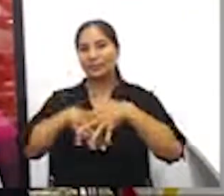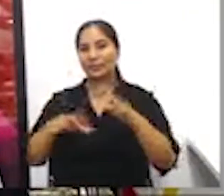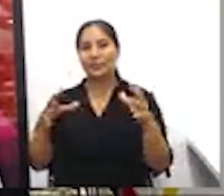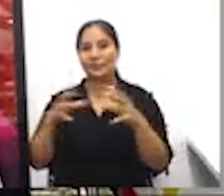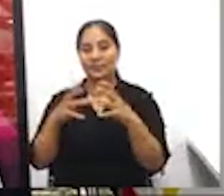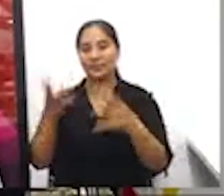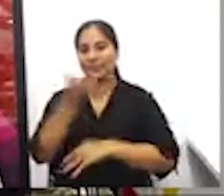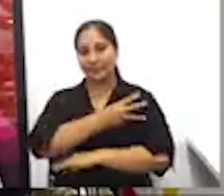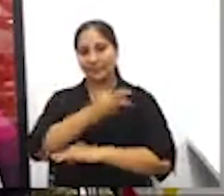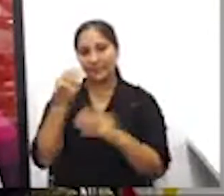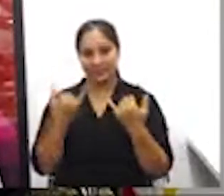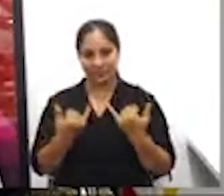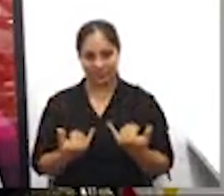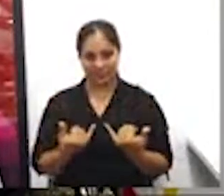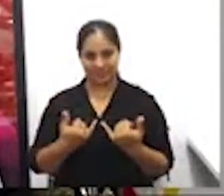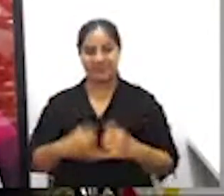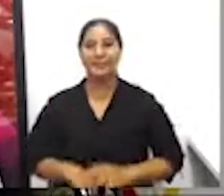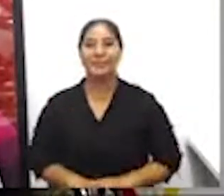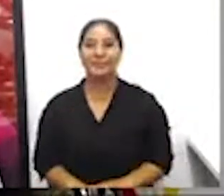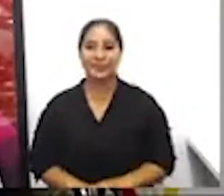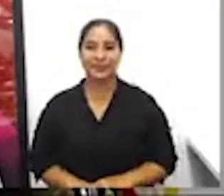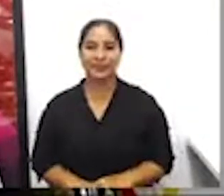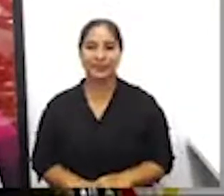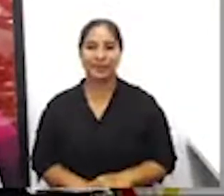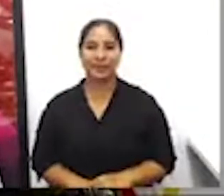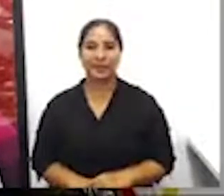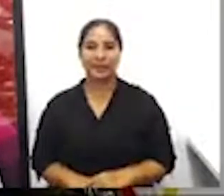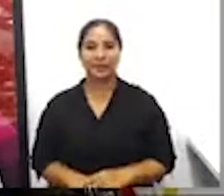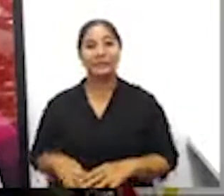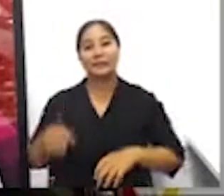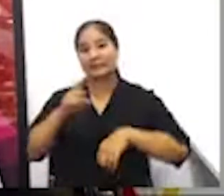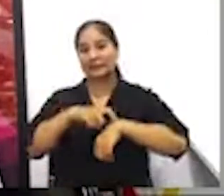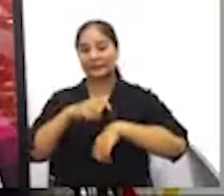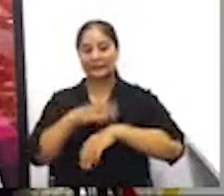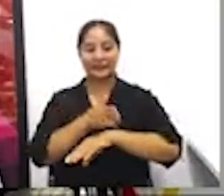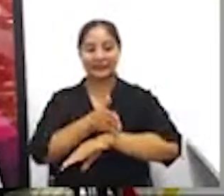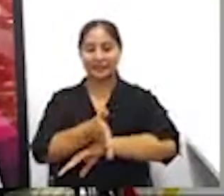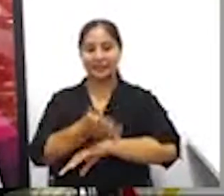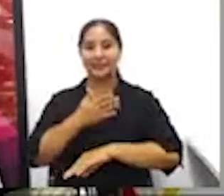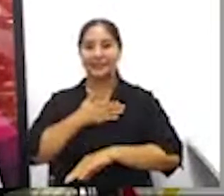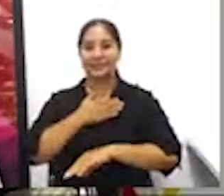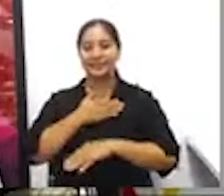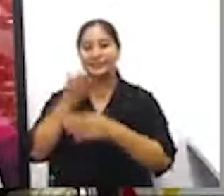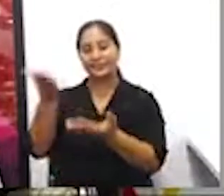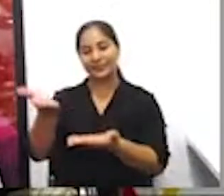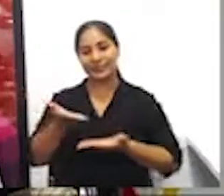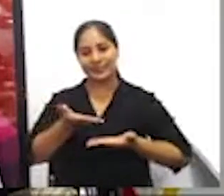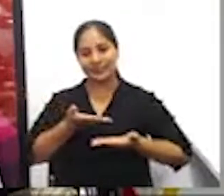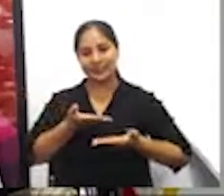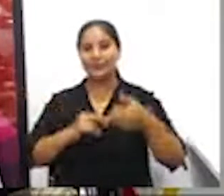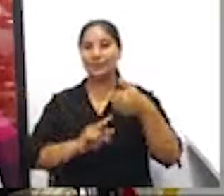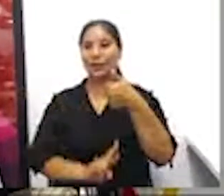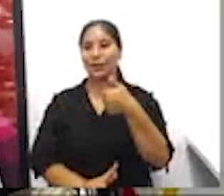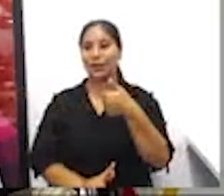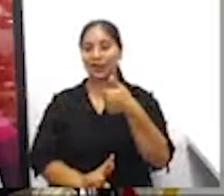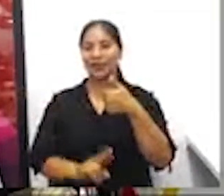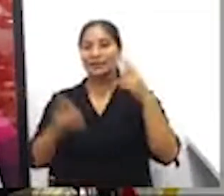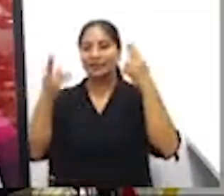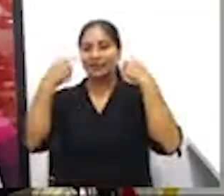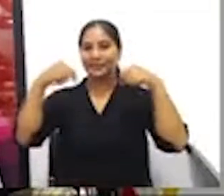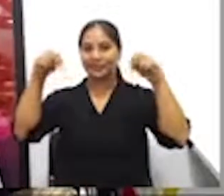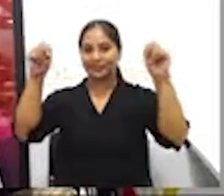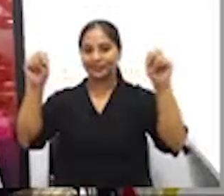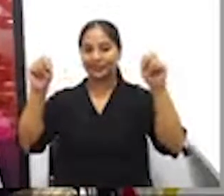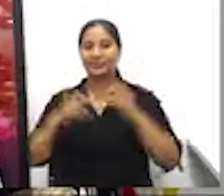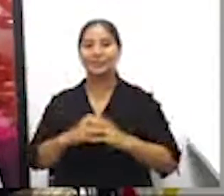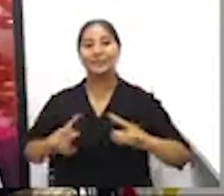also, I would like to say hello to the audience who are joining us right now from all over ASEAN. And we